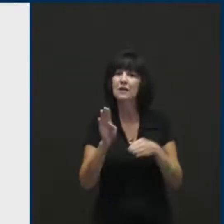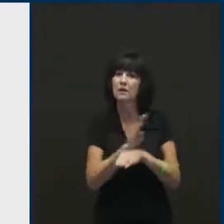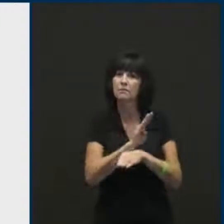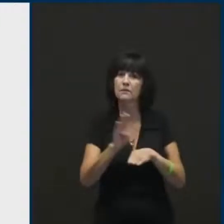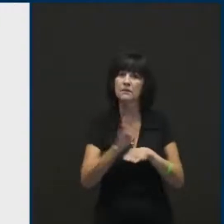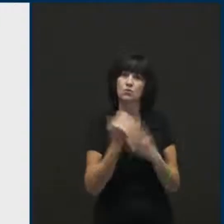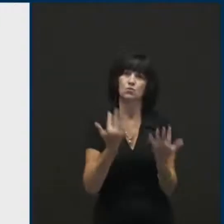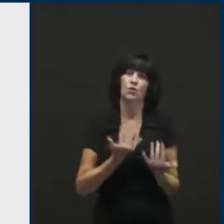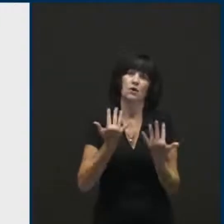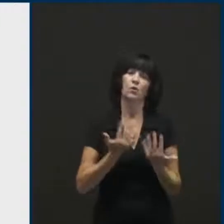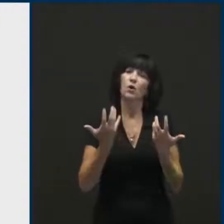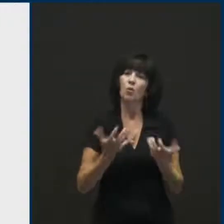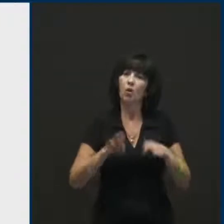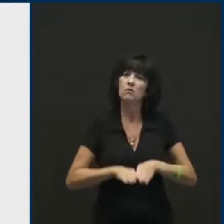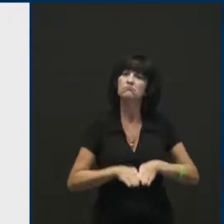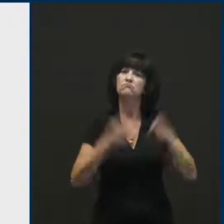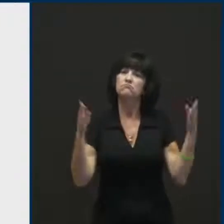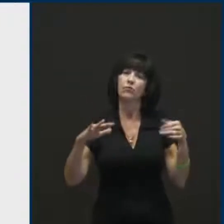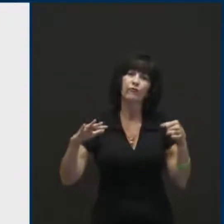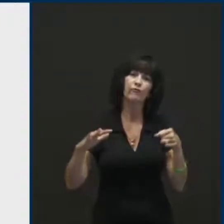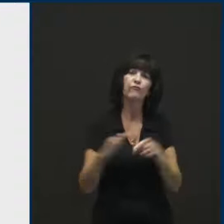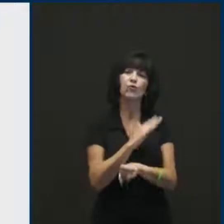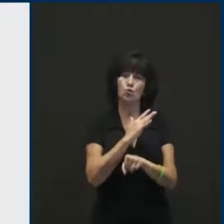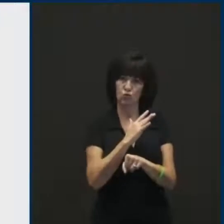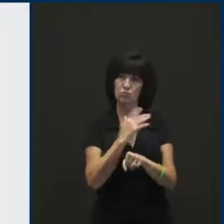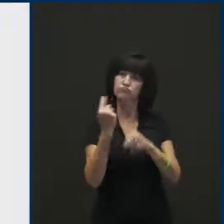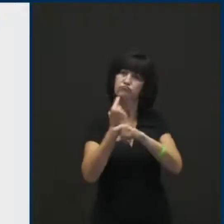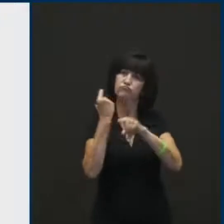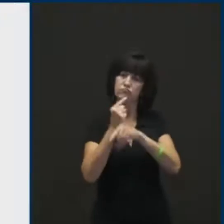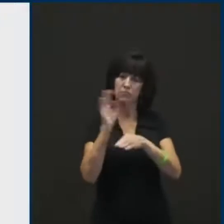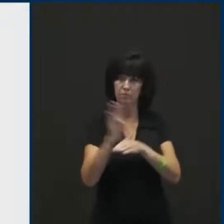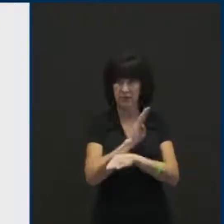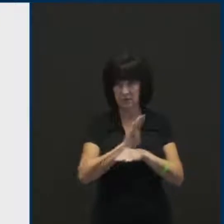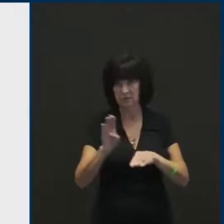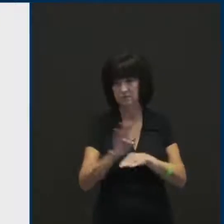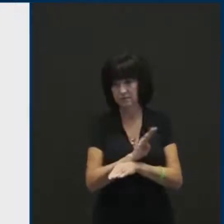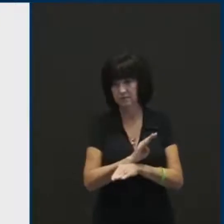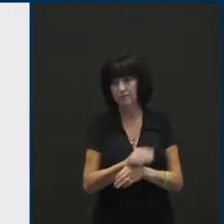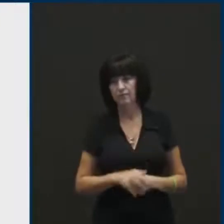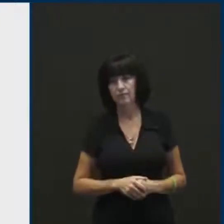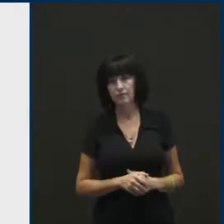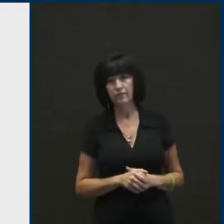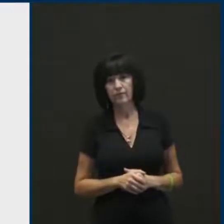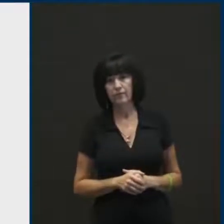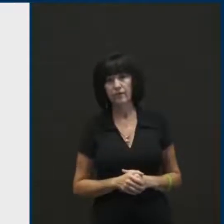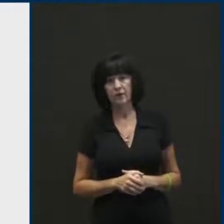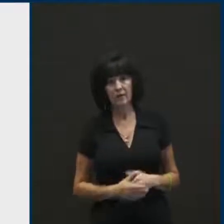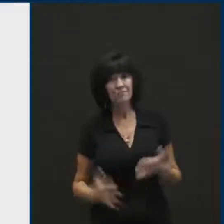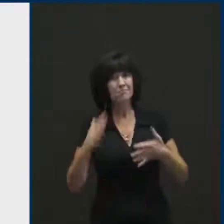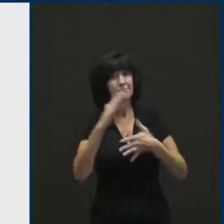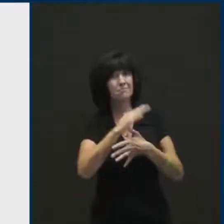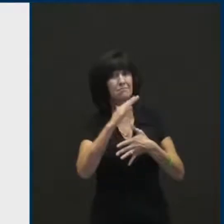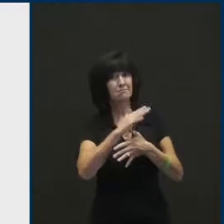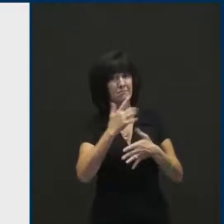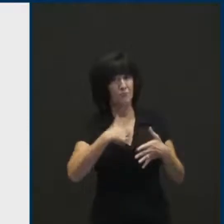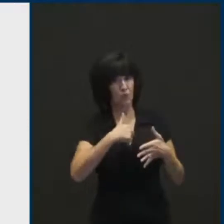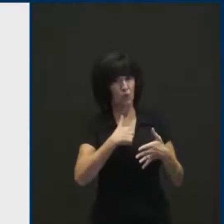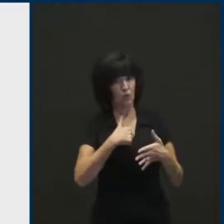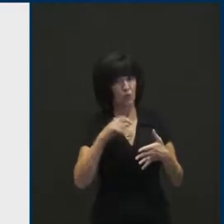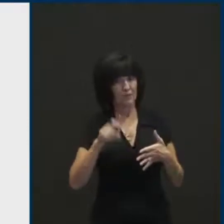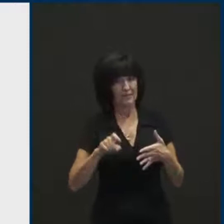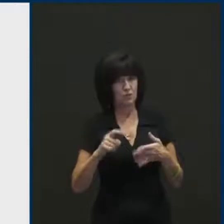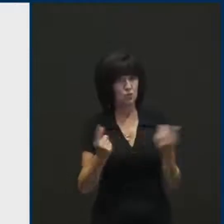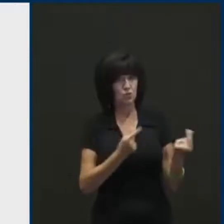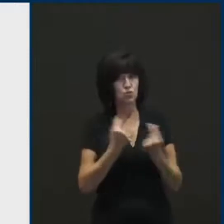protect people, particularly vulnerable populations. One of the things that we need to do, continue to do to achieve those objectives